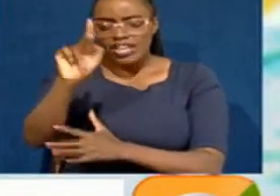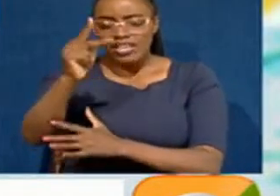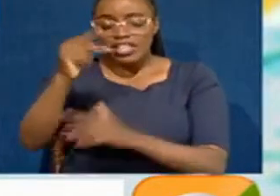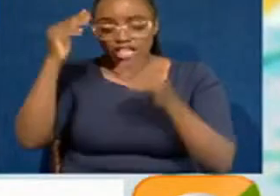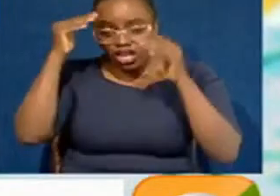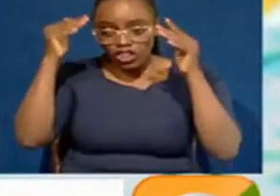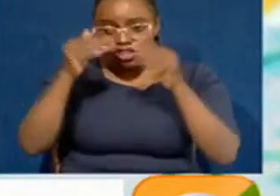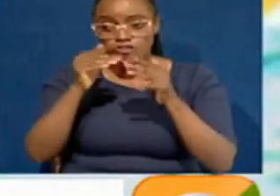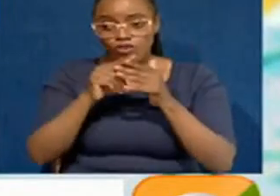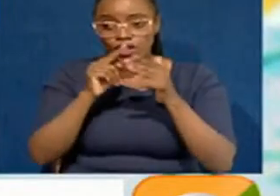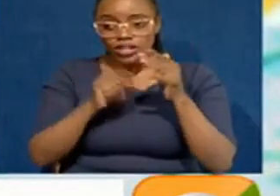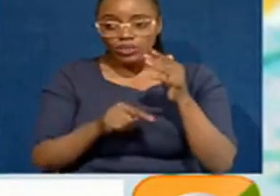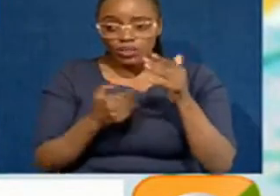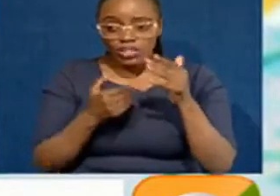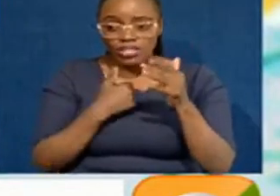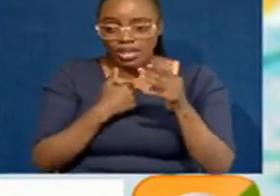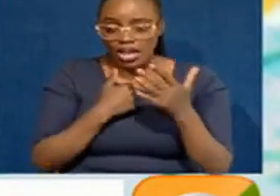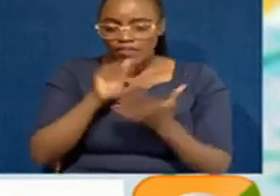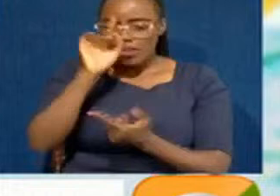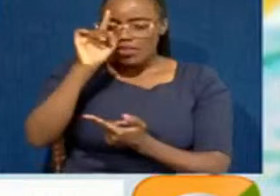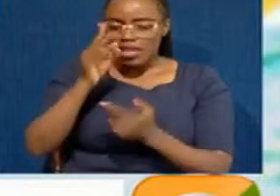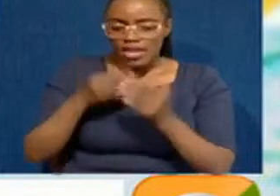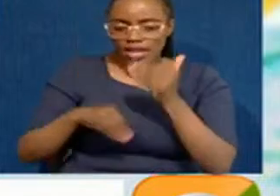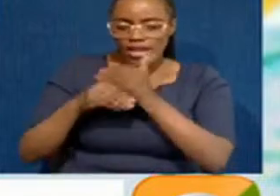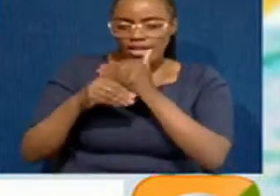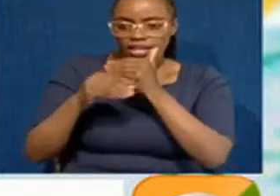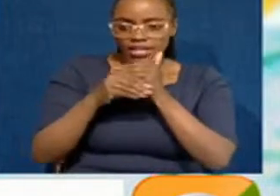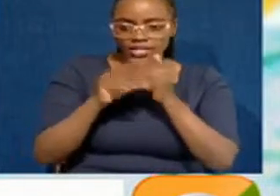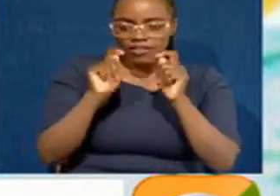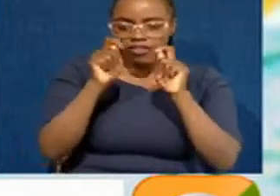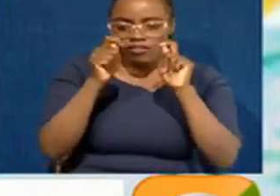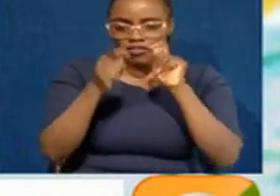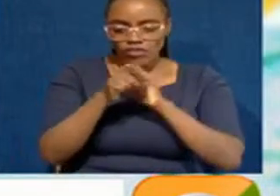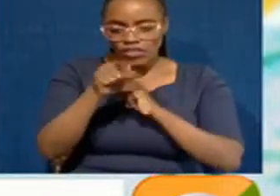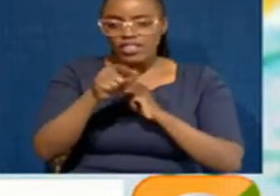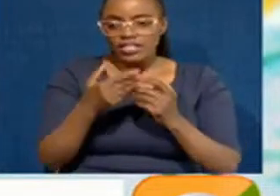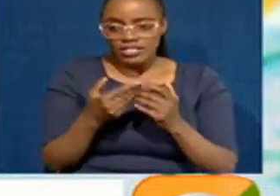actually indicating that there is an increased chance of drier than usual